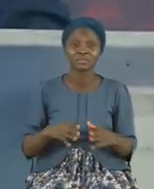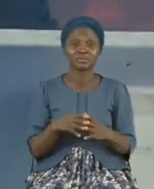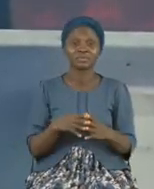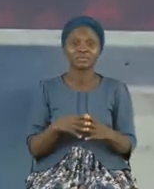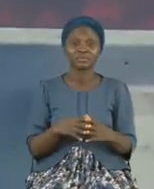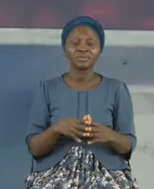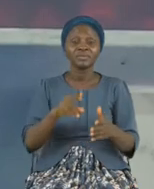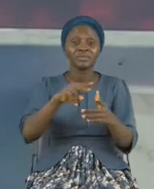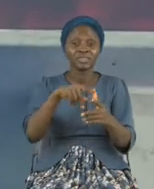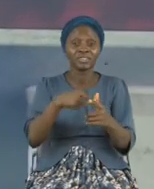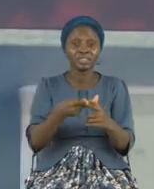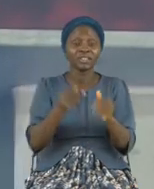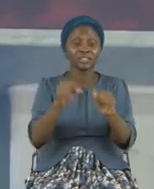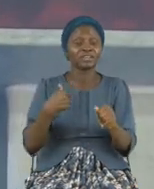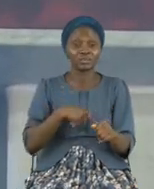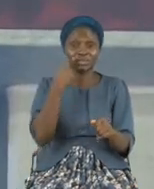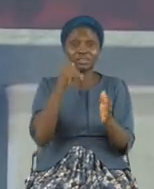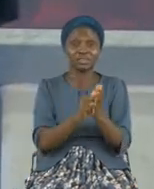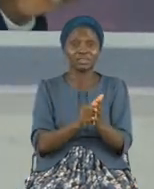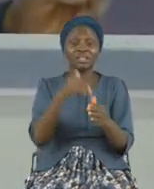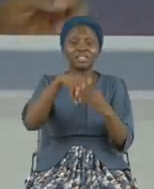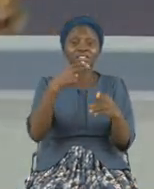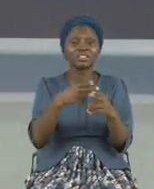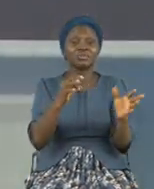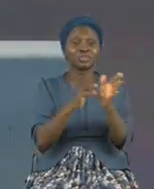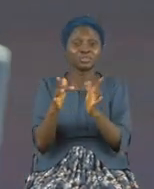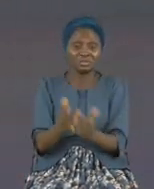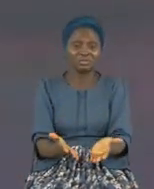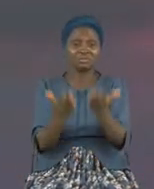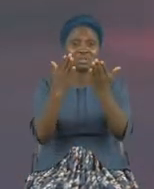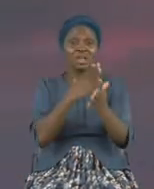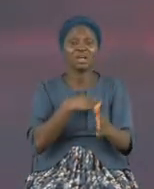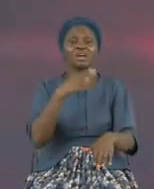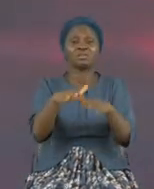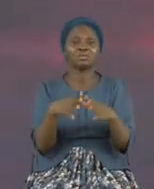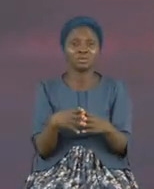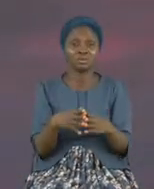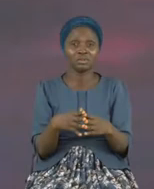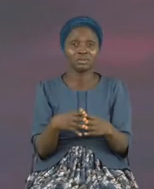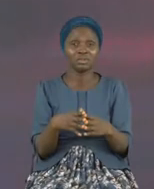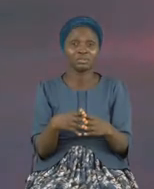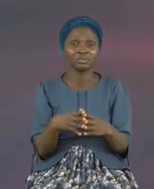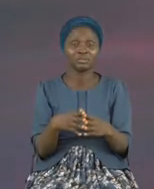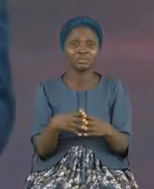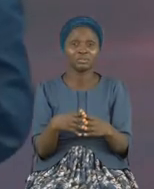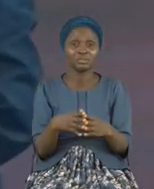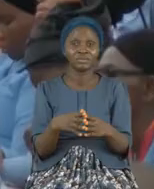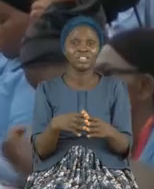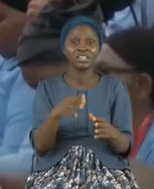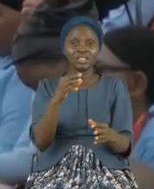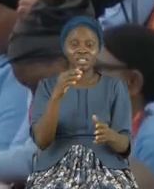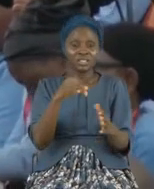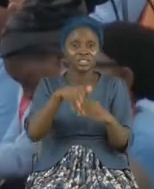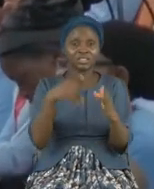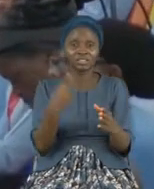Christ, rise up and walk. In the pursuit of silver and gold, in the pursuit